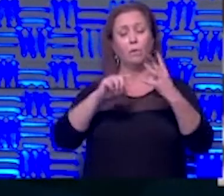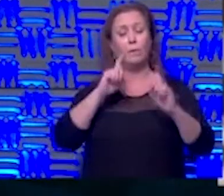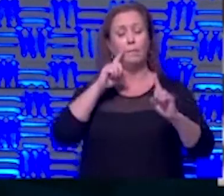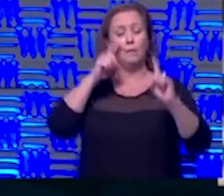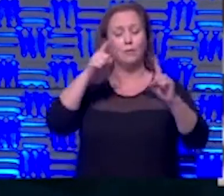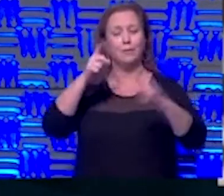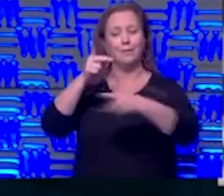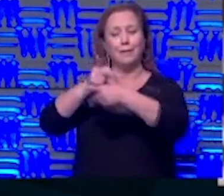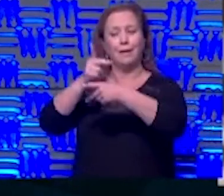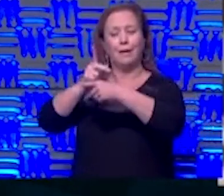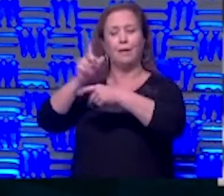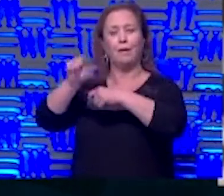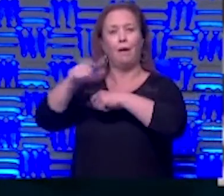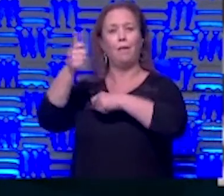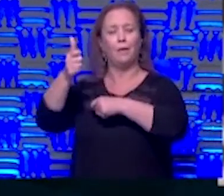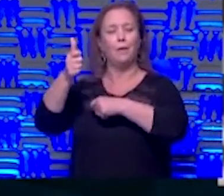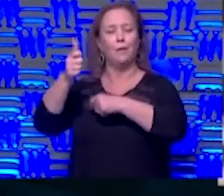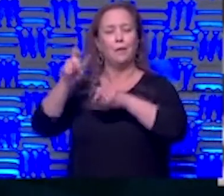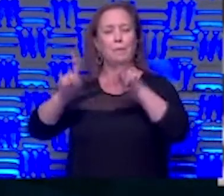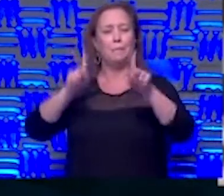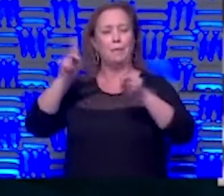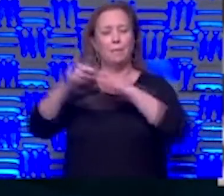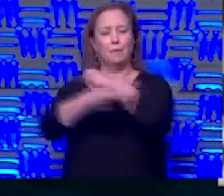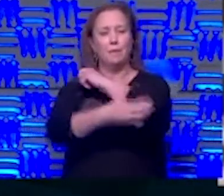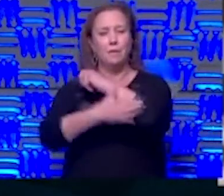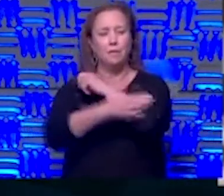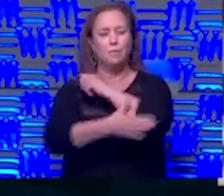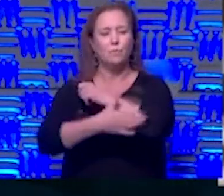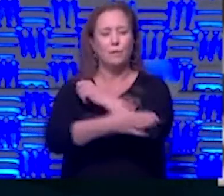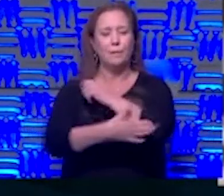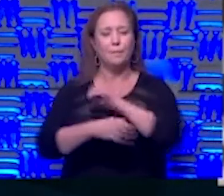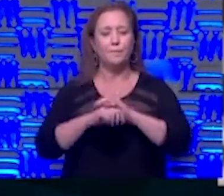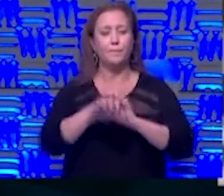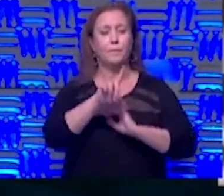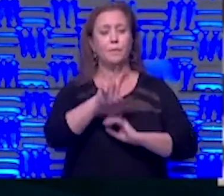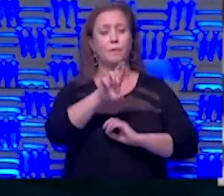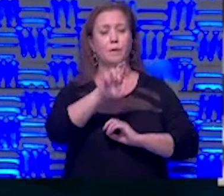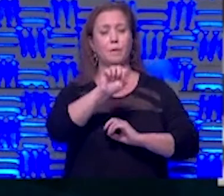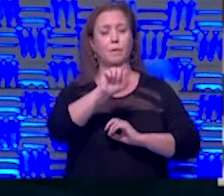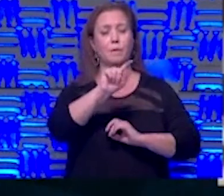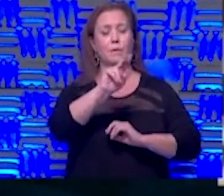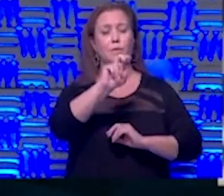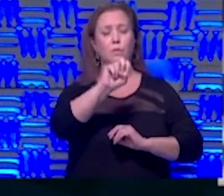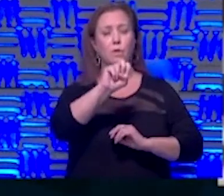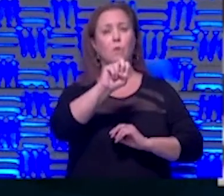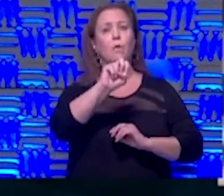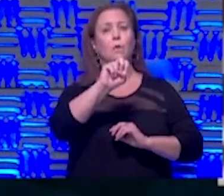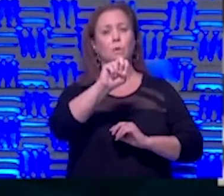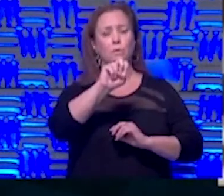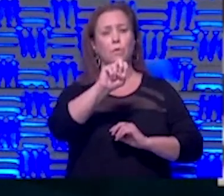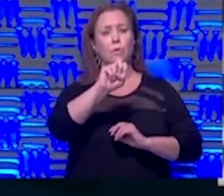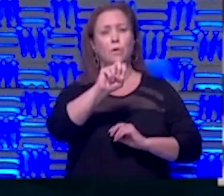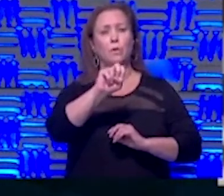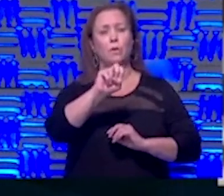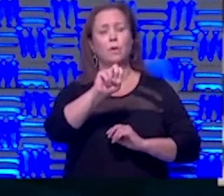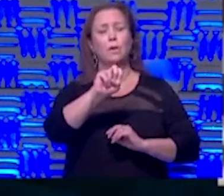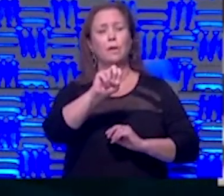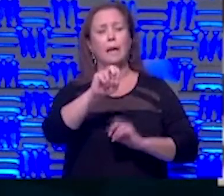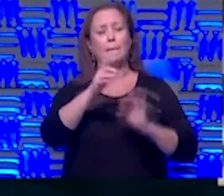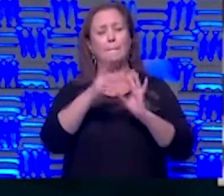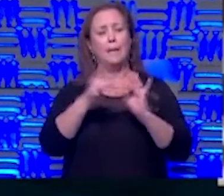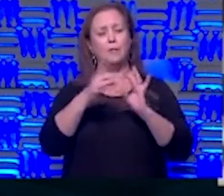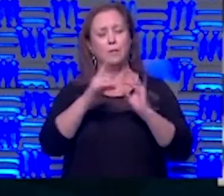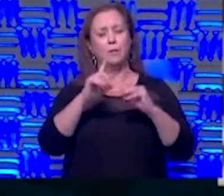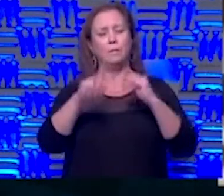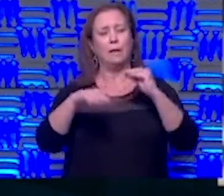rest of the country. Dr. Stone mentioned this, and it didn't get any particular reaction in this group, but the